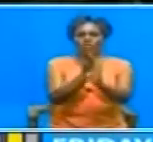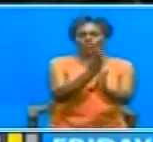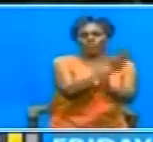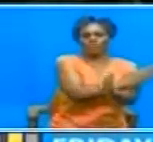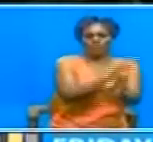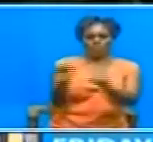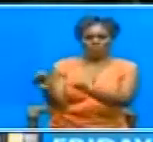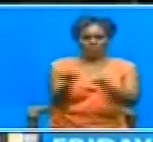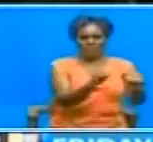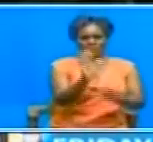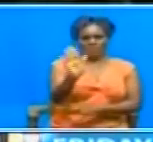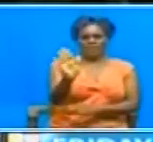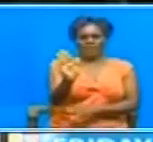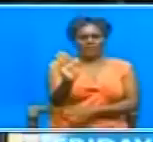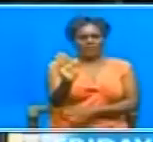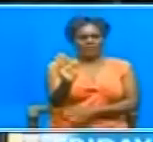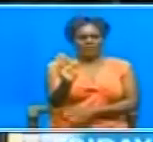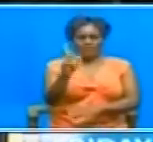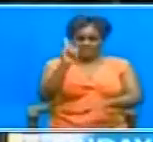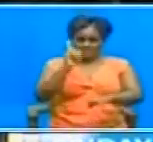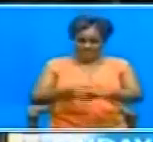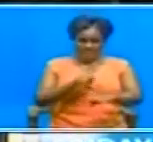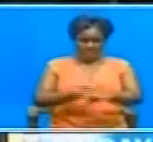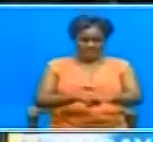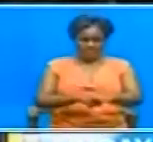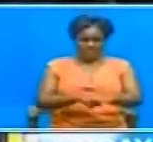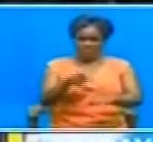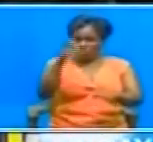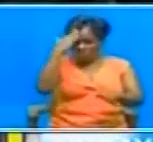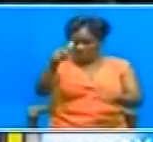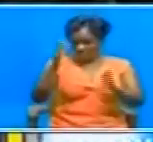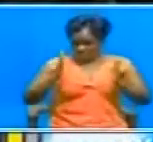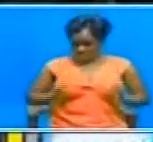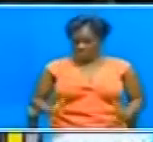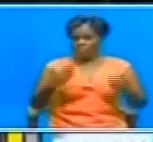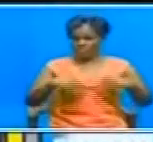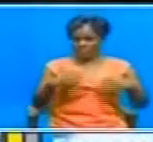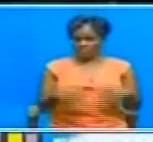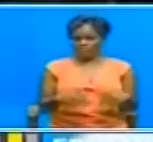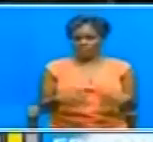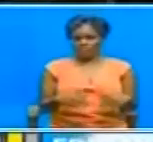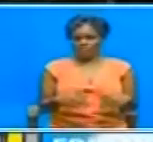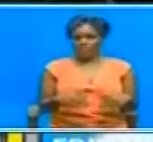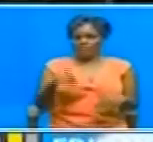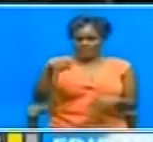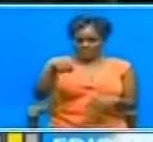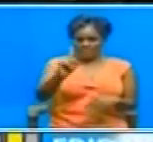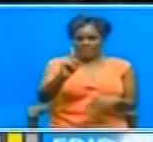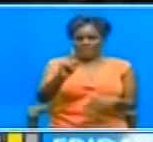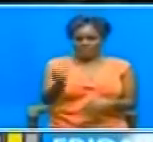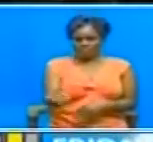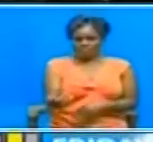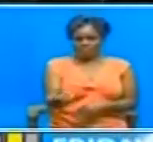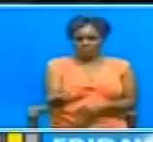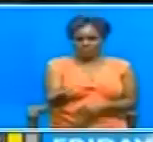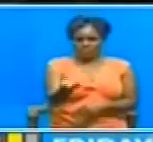movement, but the actual time, you know, these are human beings, but they attacked, or rather